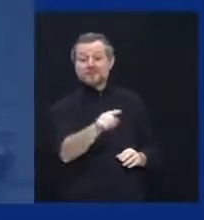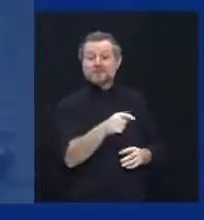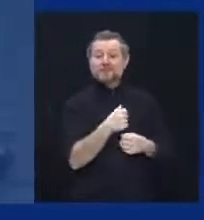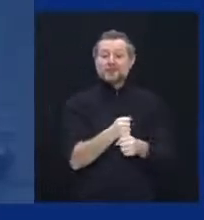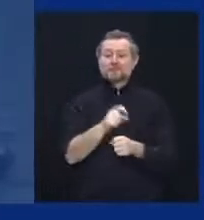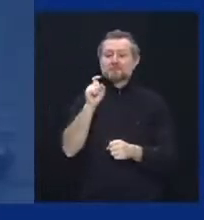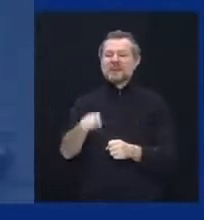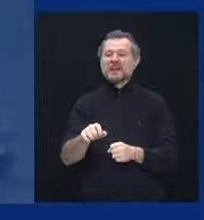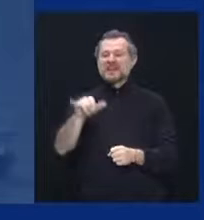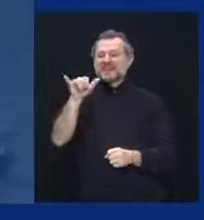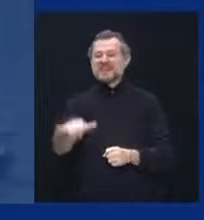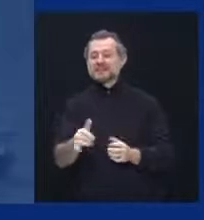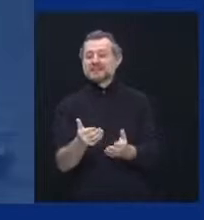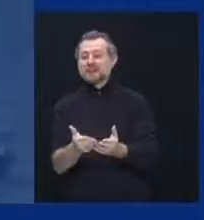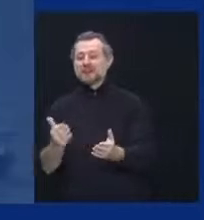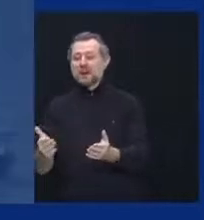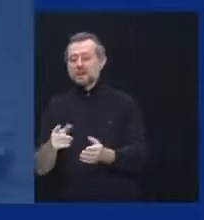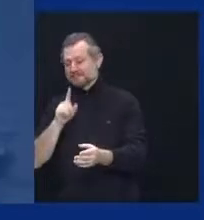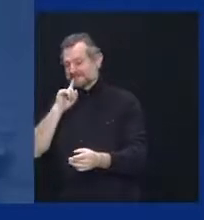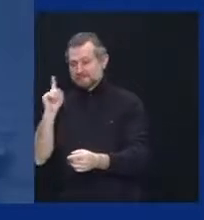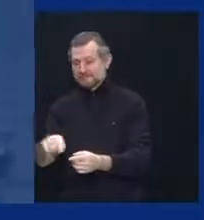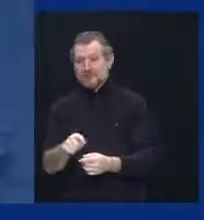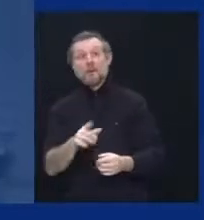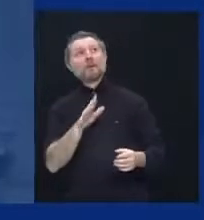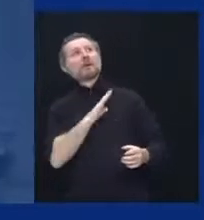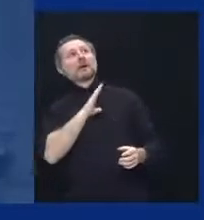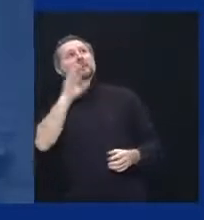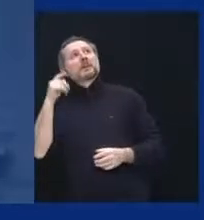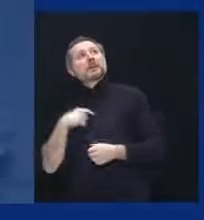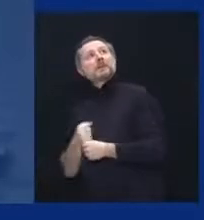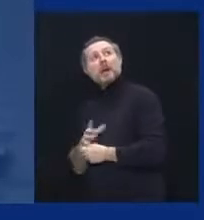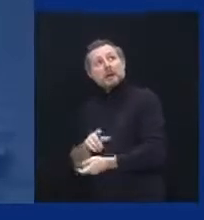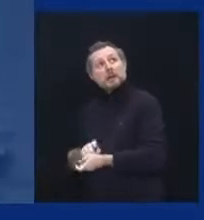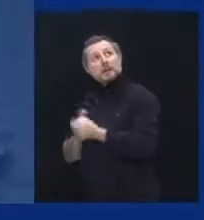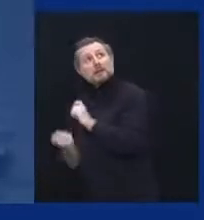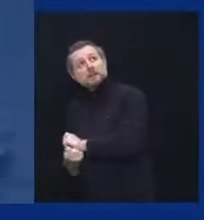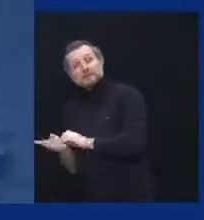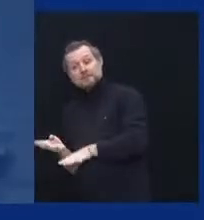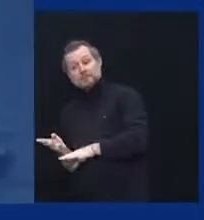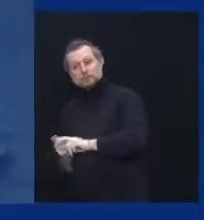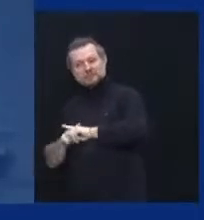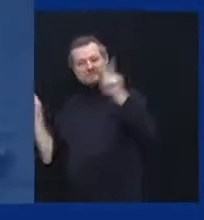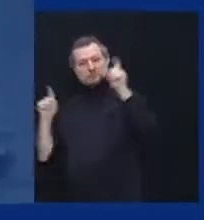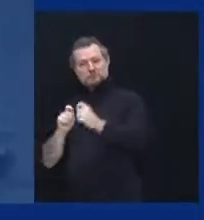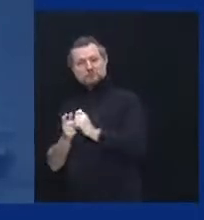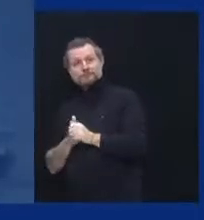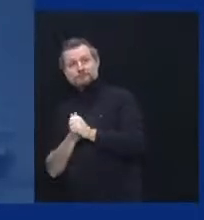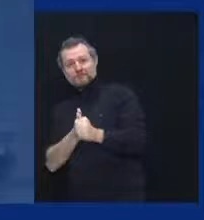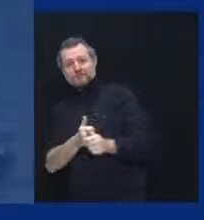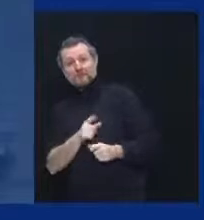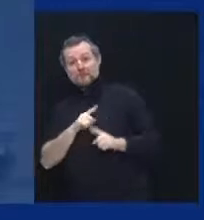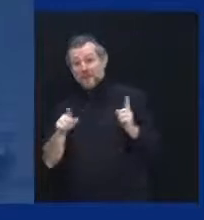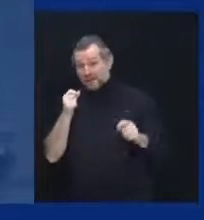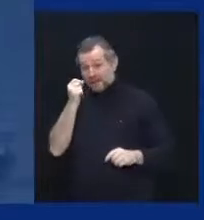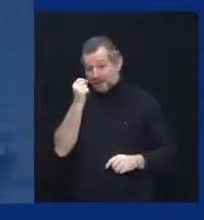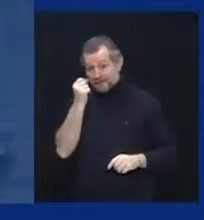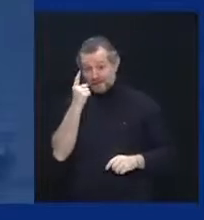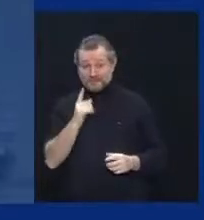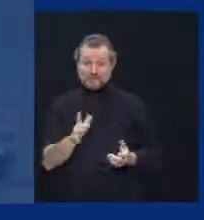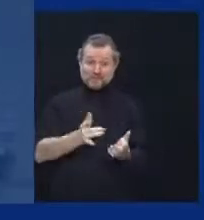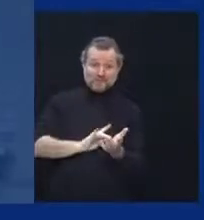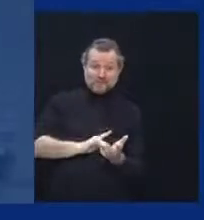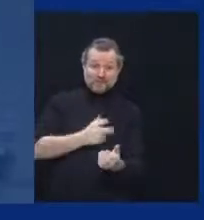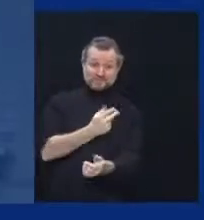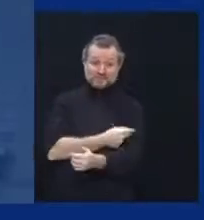this product. The problem on the drug production, the vaccine production, is